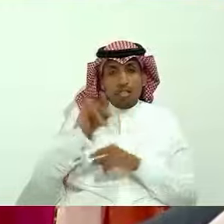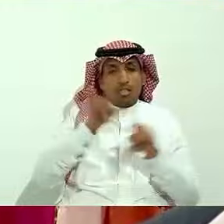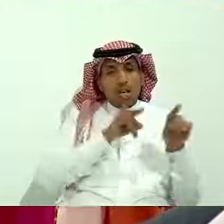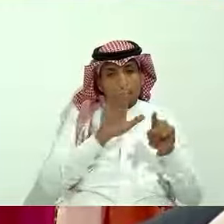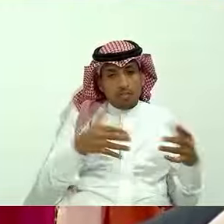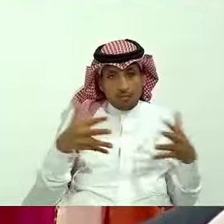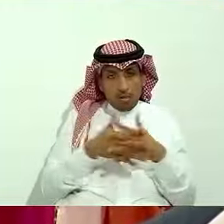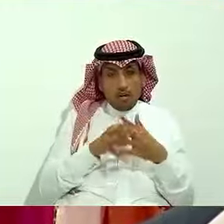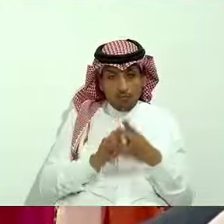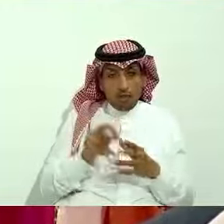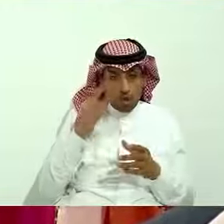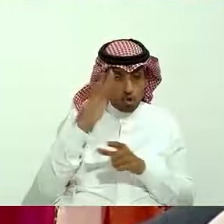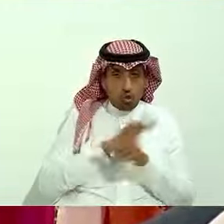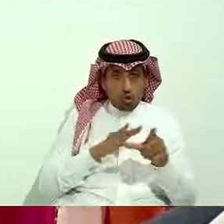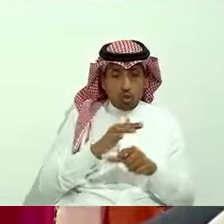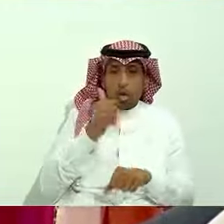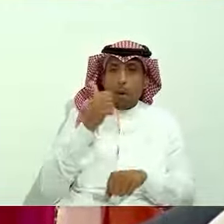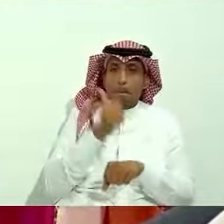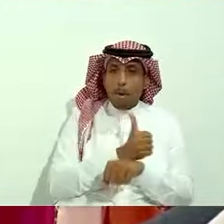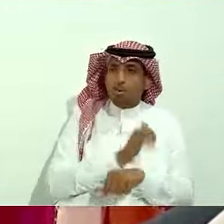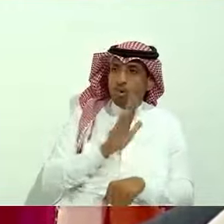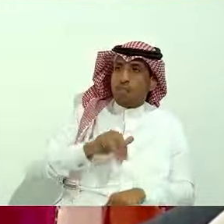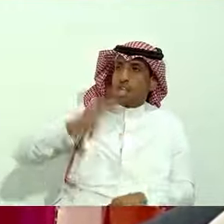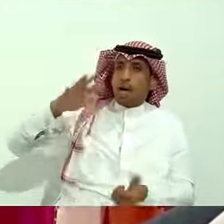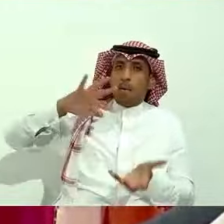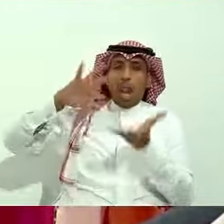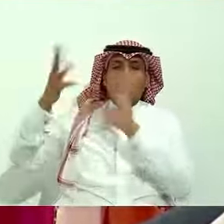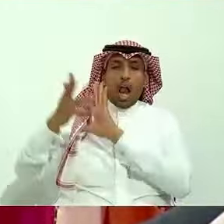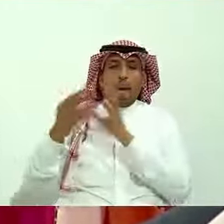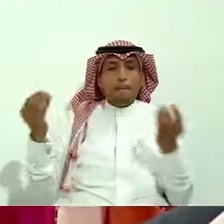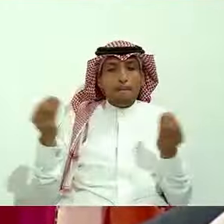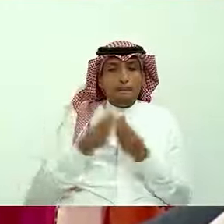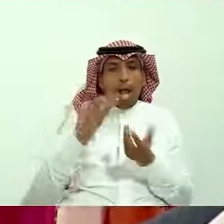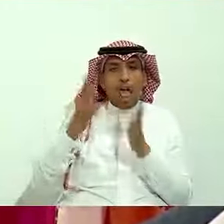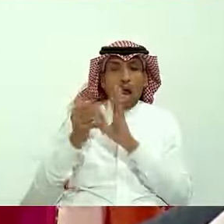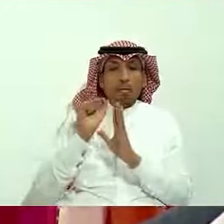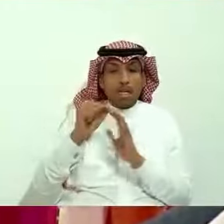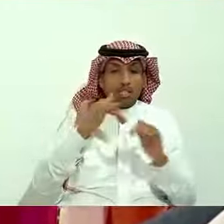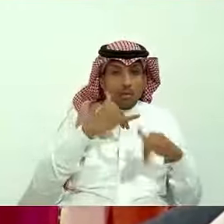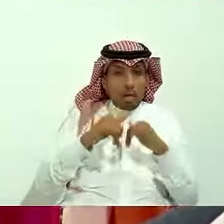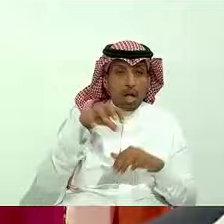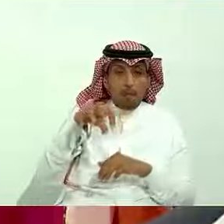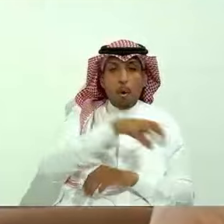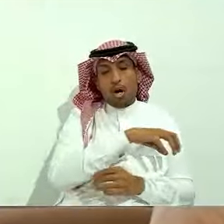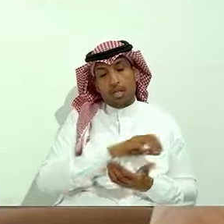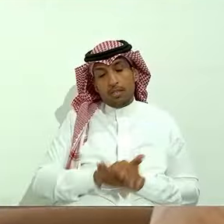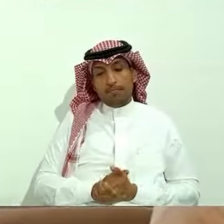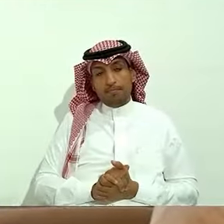So Saudi, it exists everywhere in the world and Saudi is no different, especially with its strategic location.